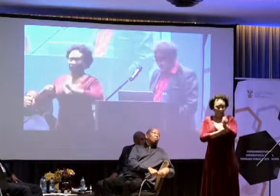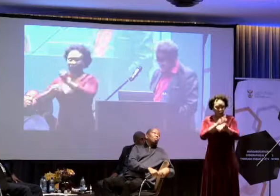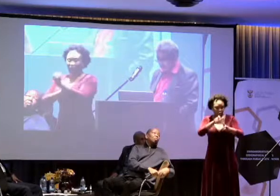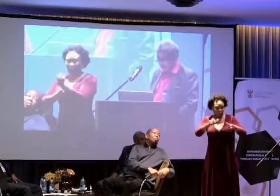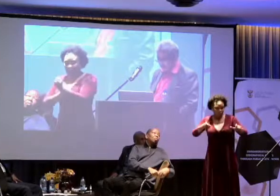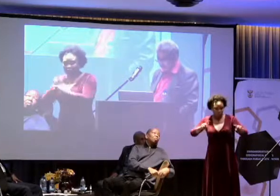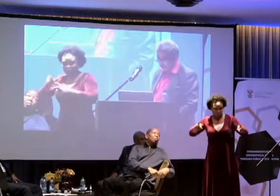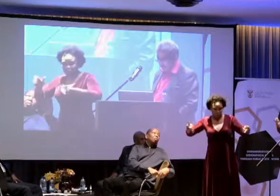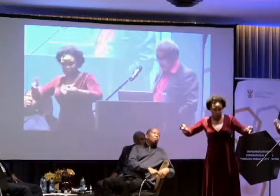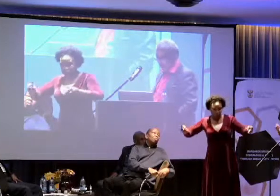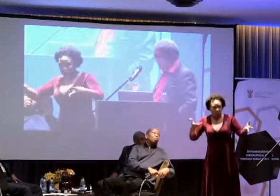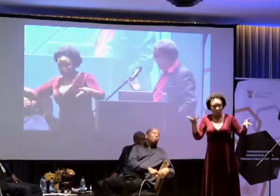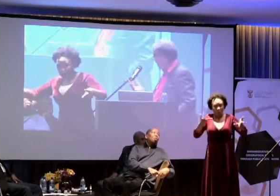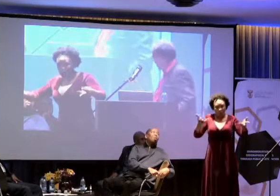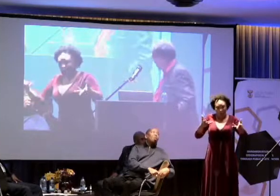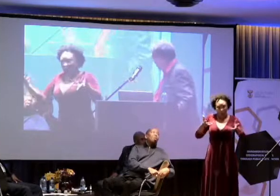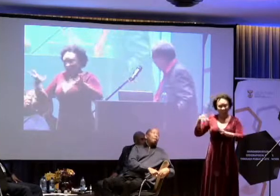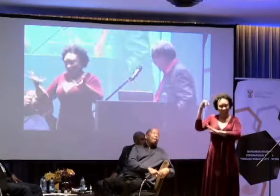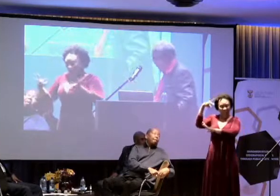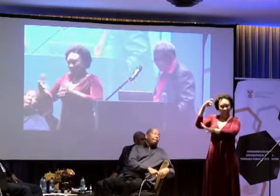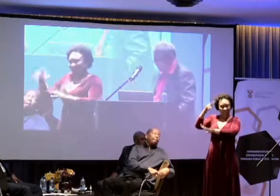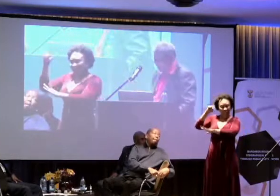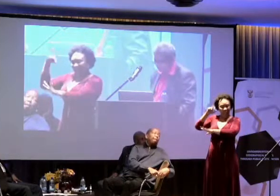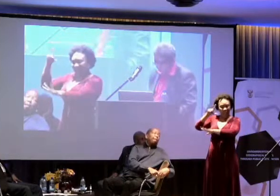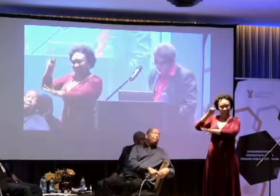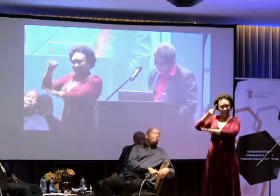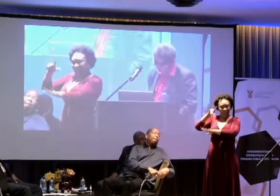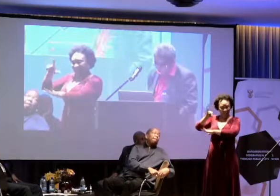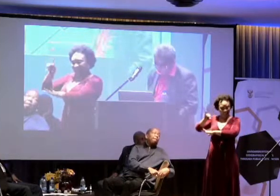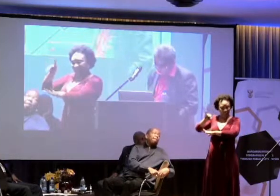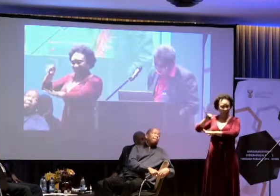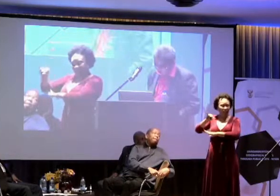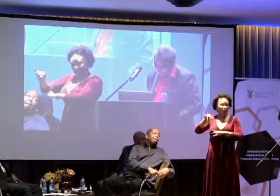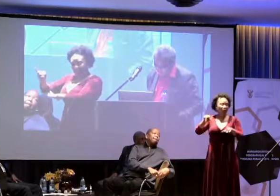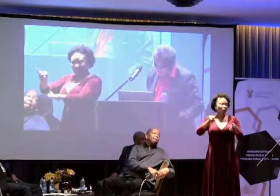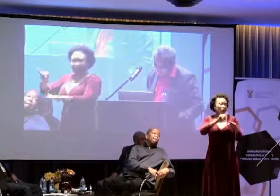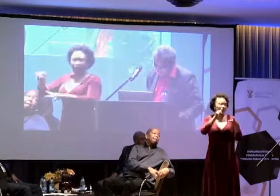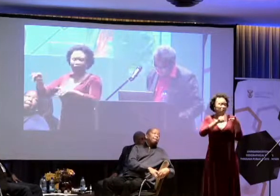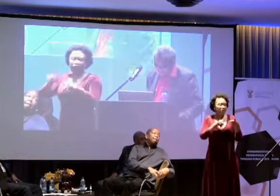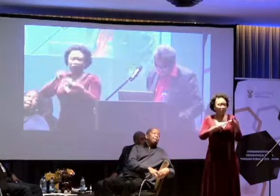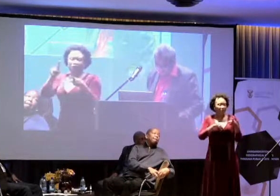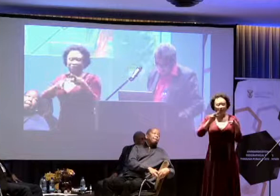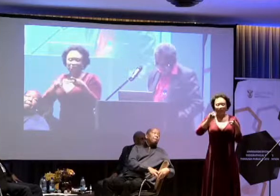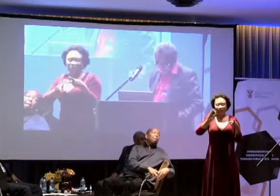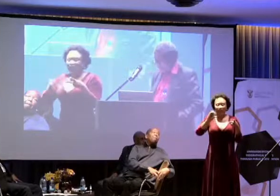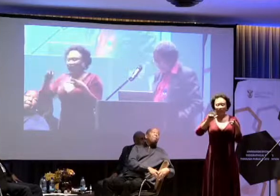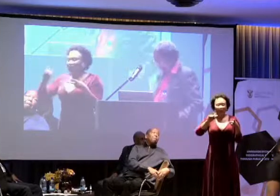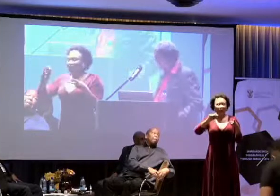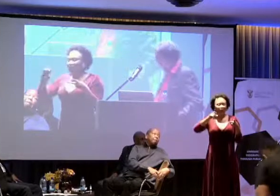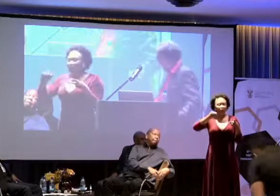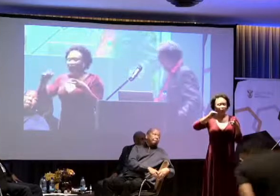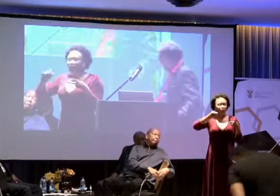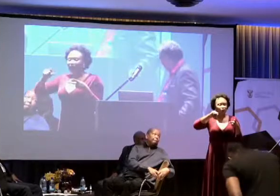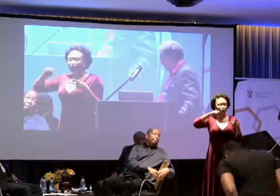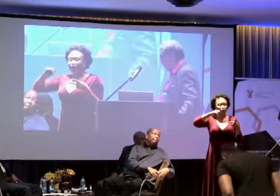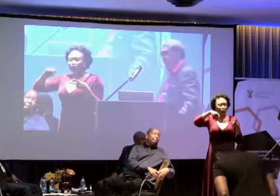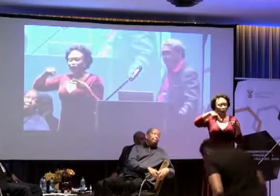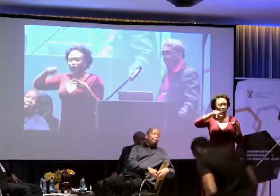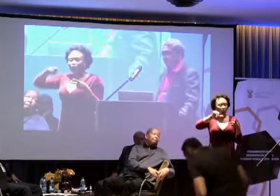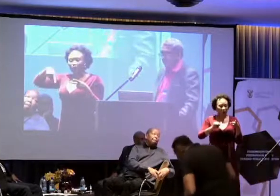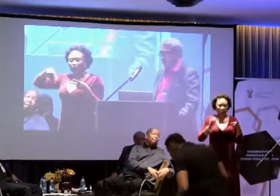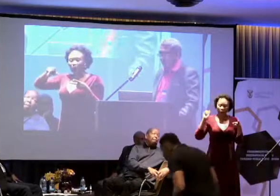in the Naledi municipal area, as well as Mansopa, all in the Free